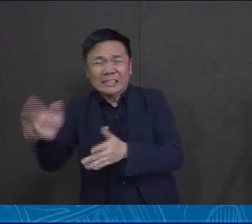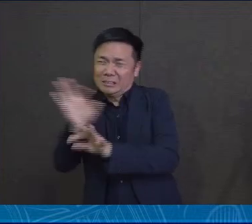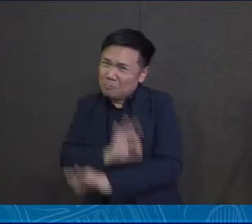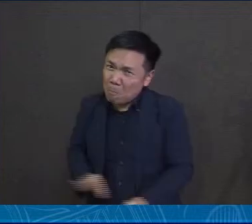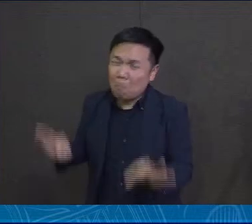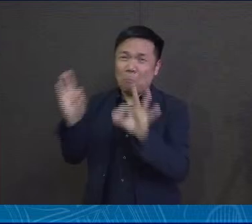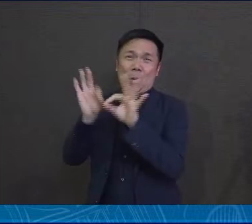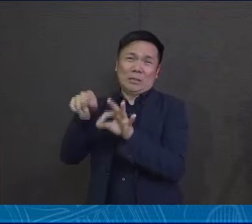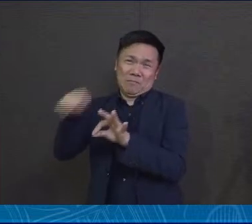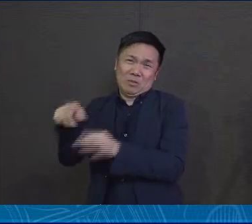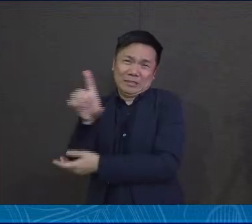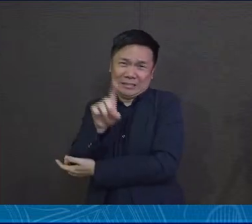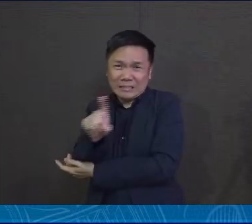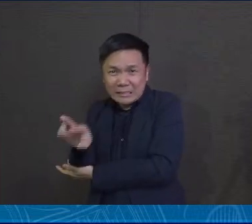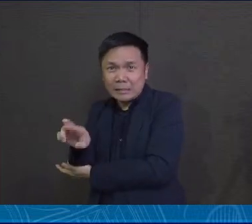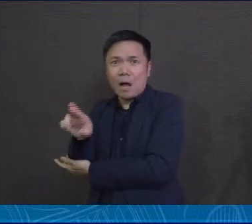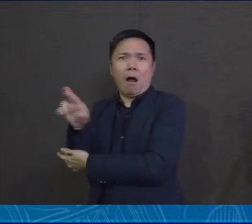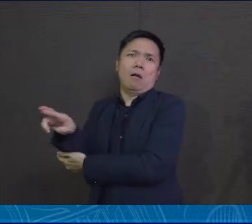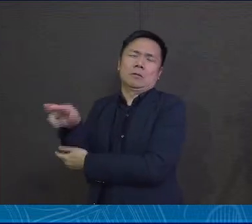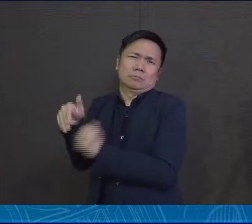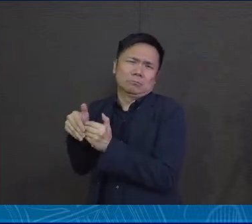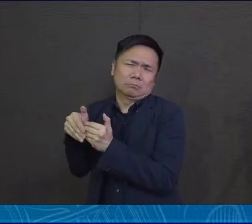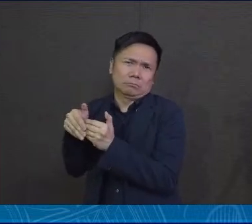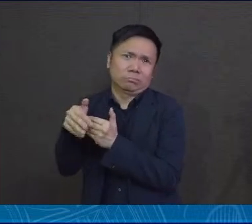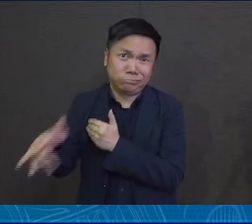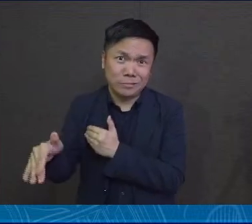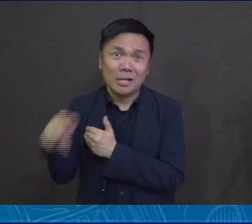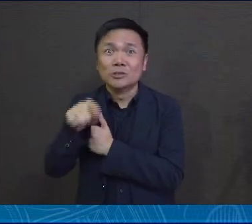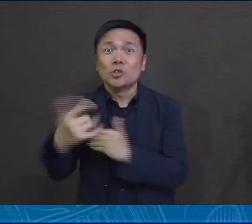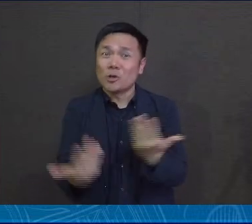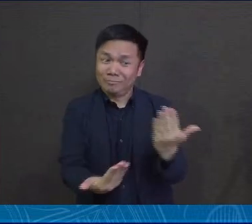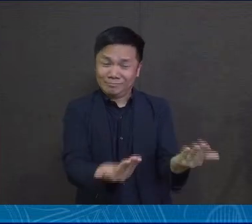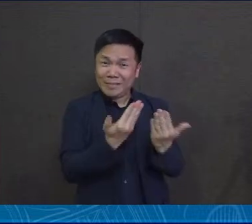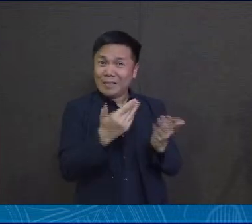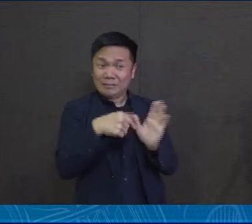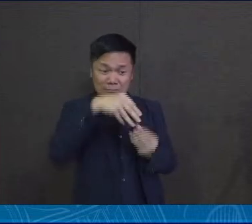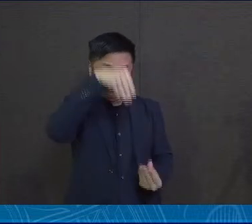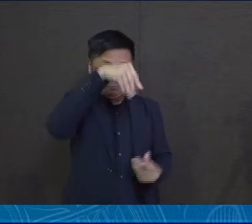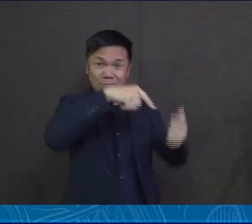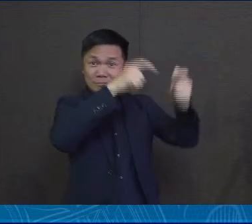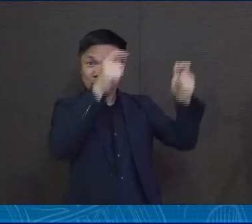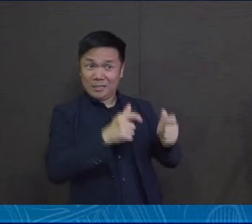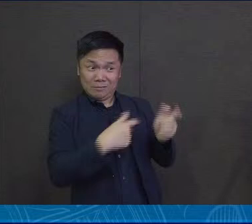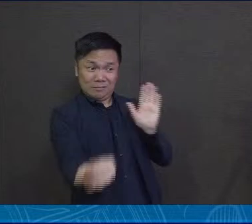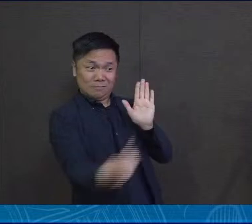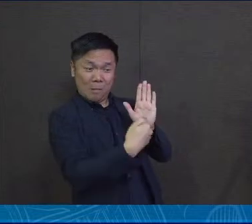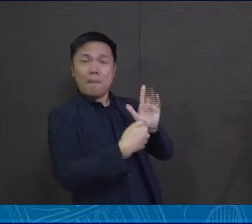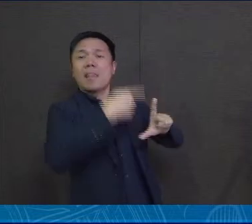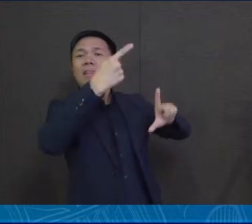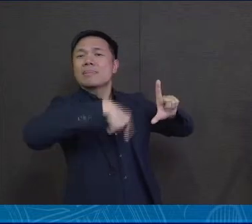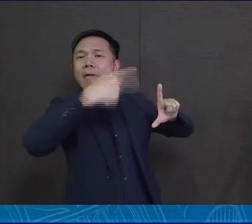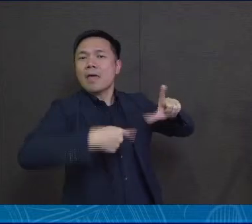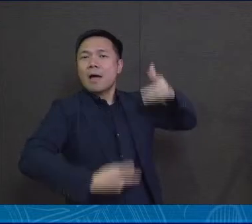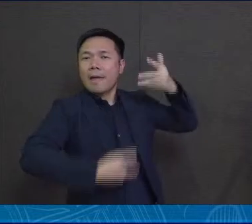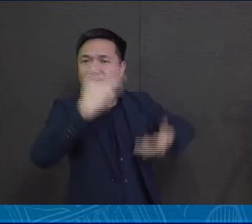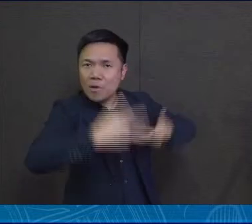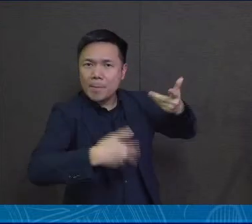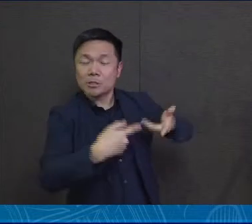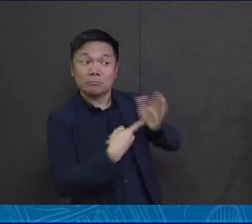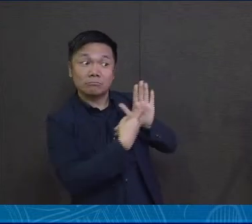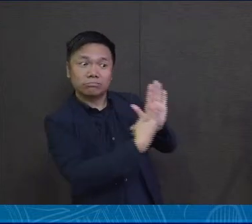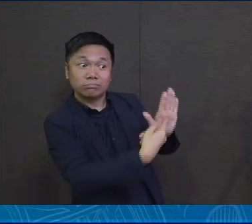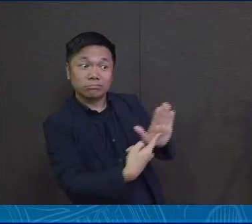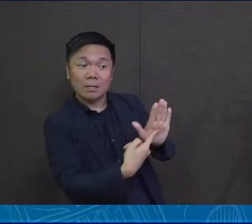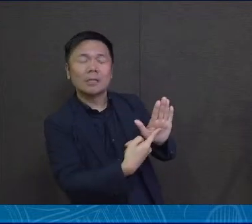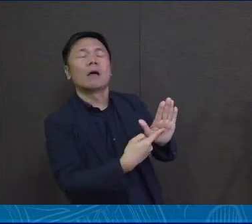reduction depends on the sustainability of data collection and accurate collection, which can be analyzed